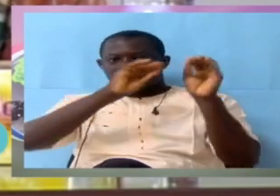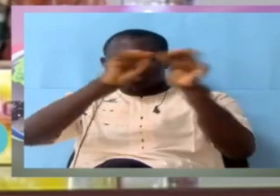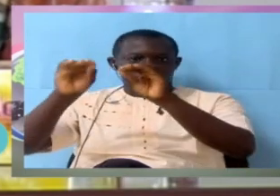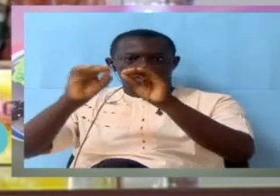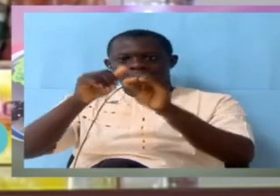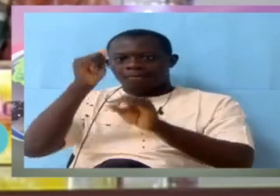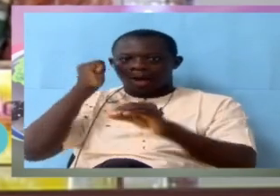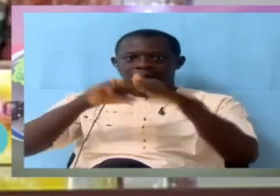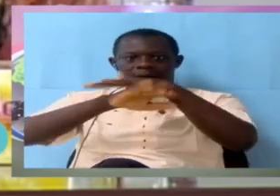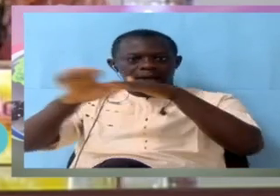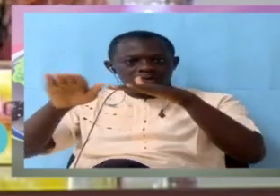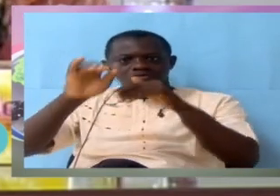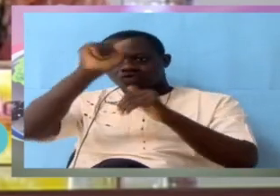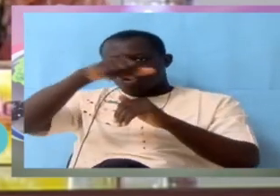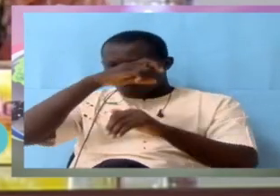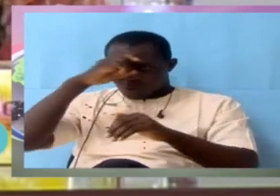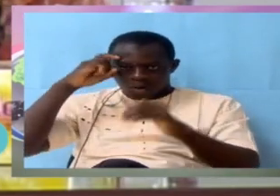experience.